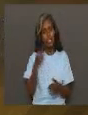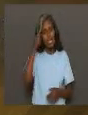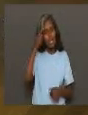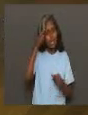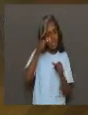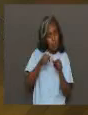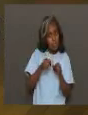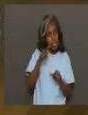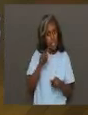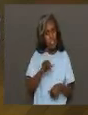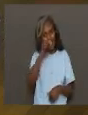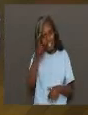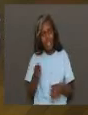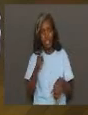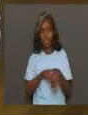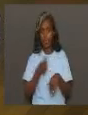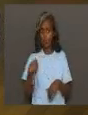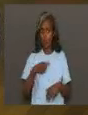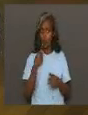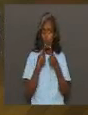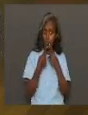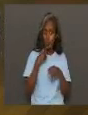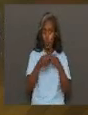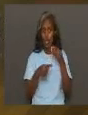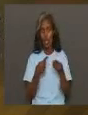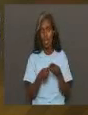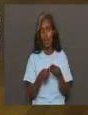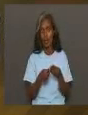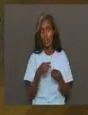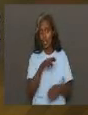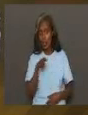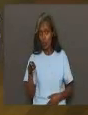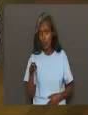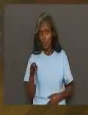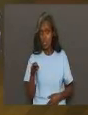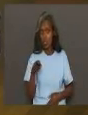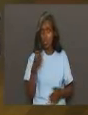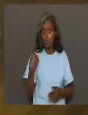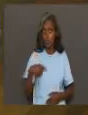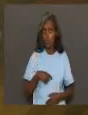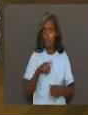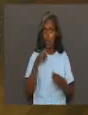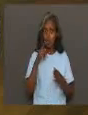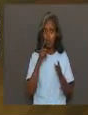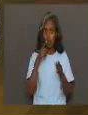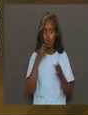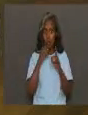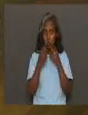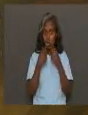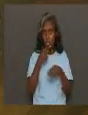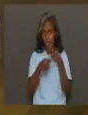Remember that any time we talk about rows, we are also talking about